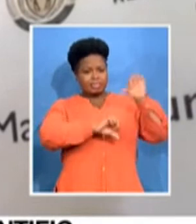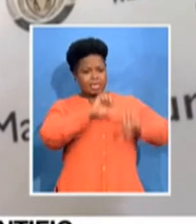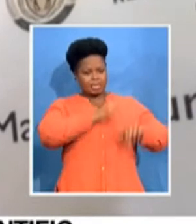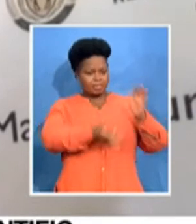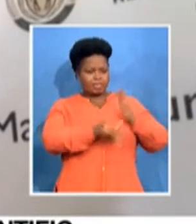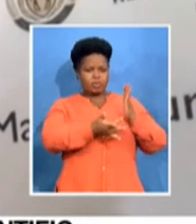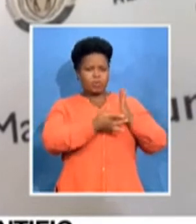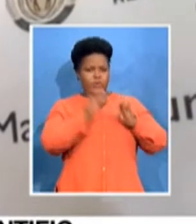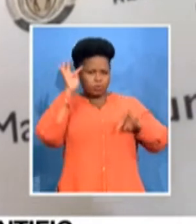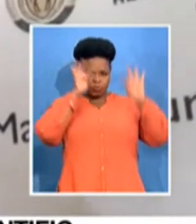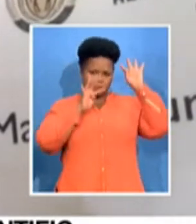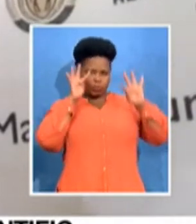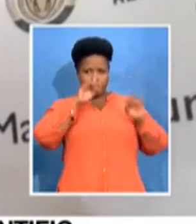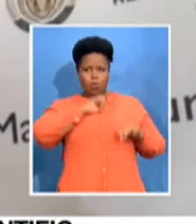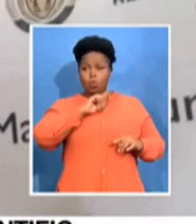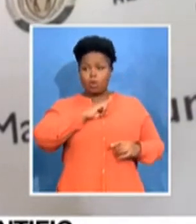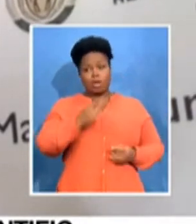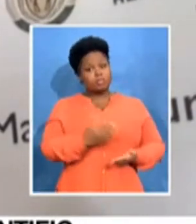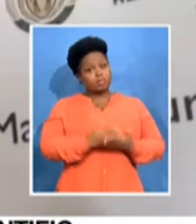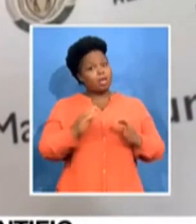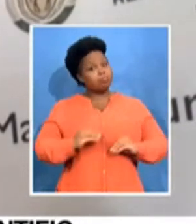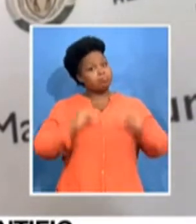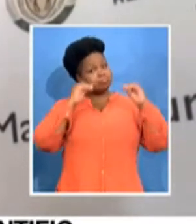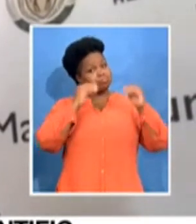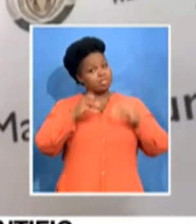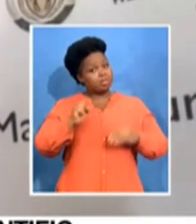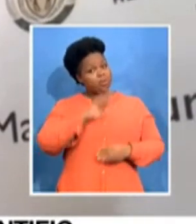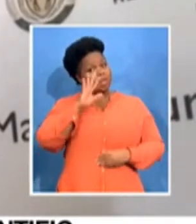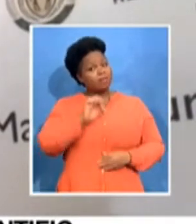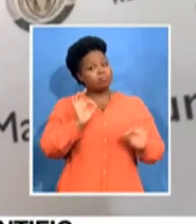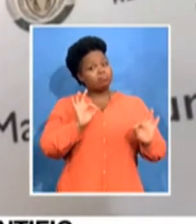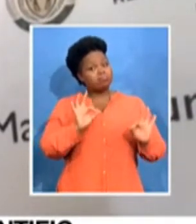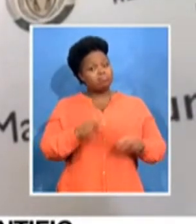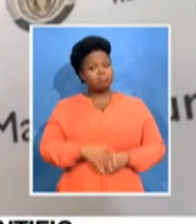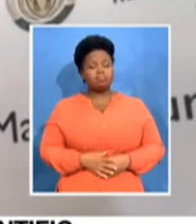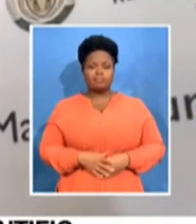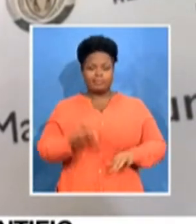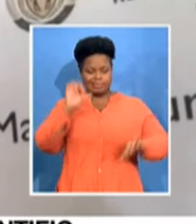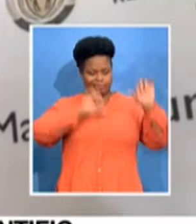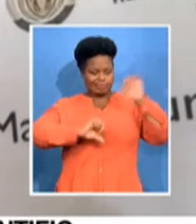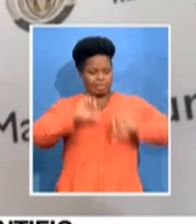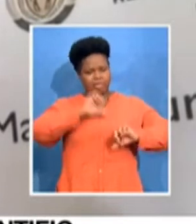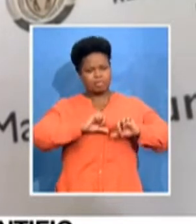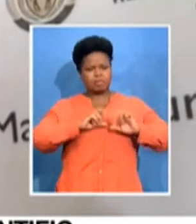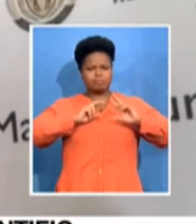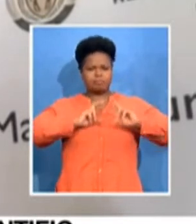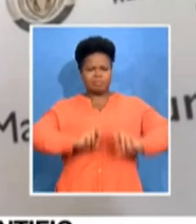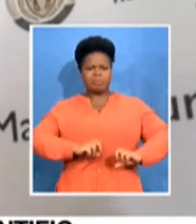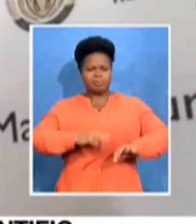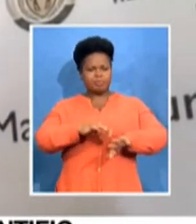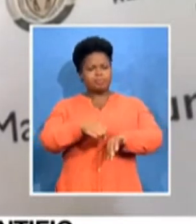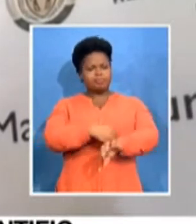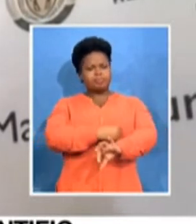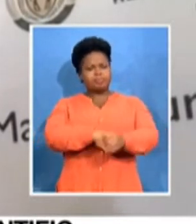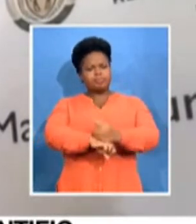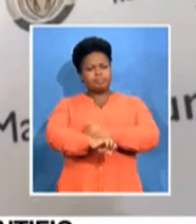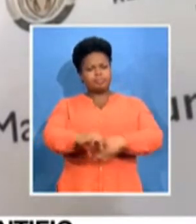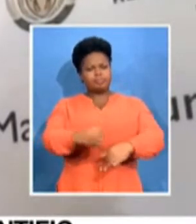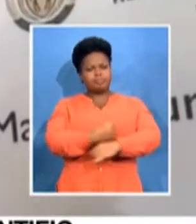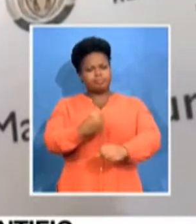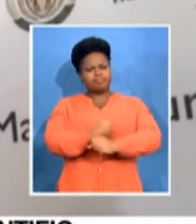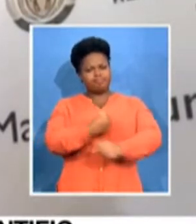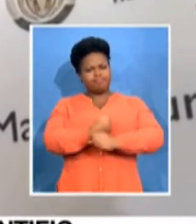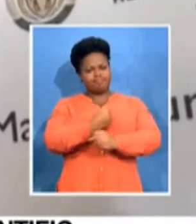advanced. Our scientists and researchers have rolled up their sleeves and collaborated even with their